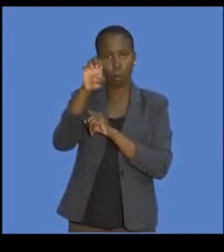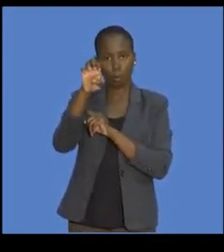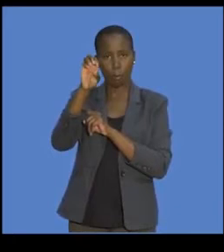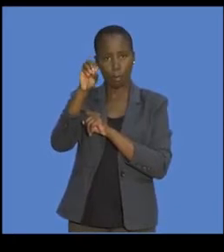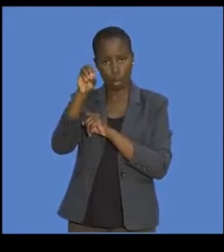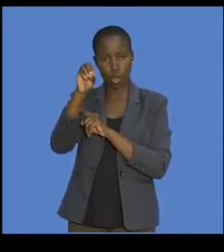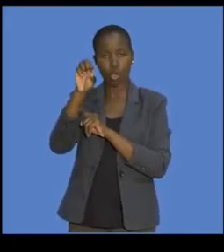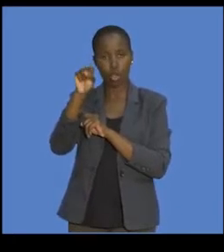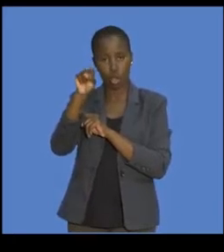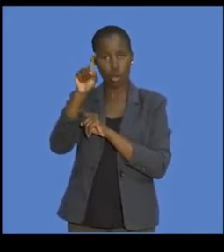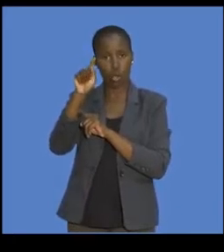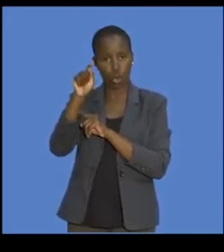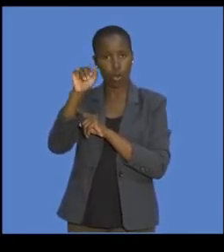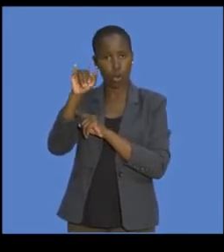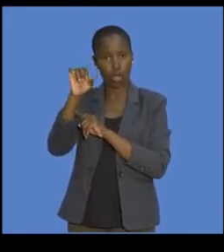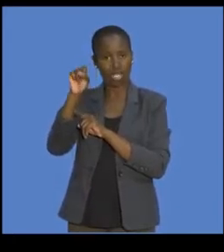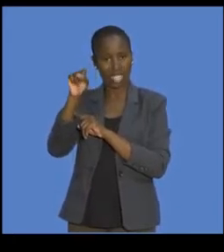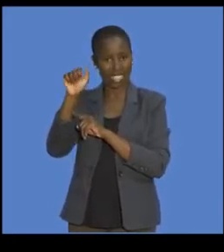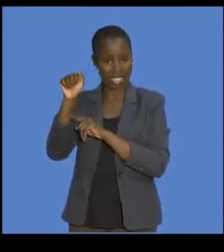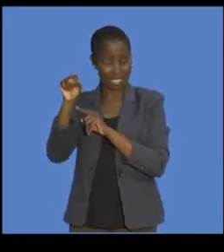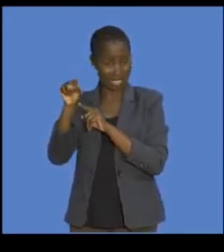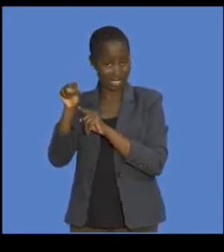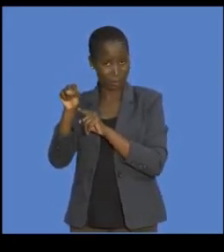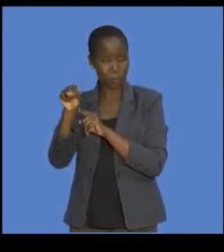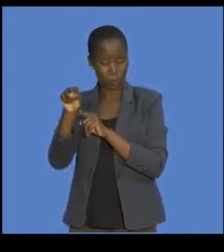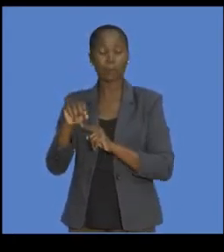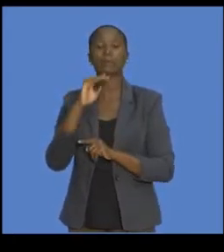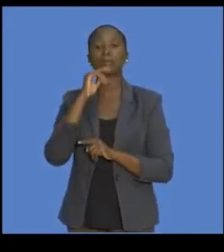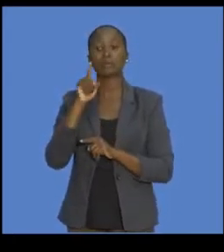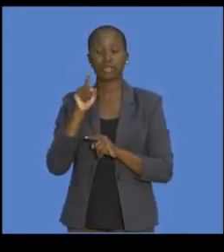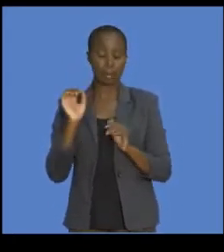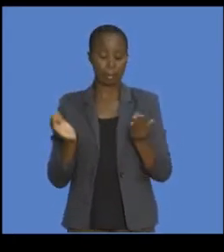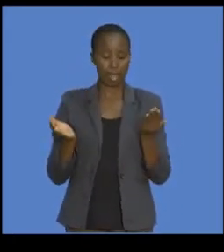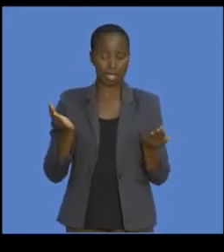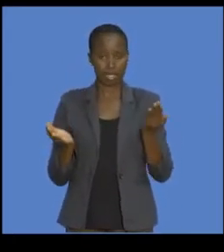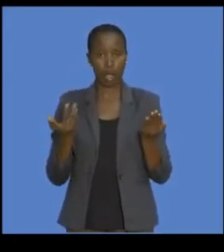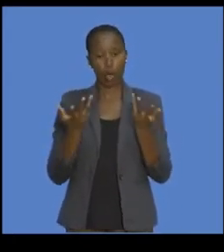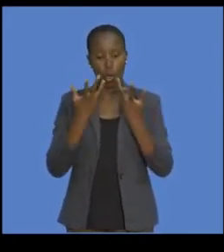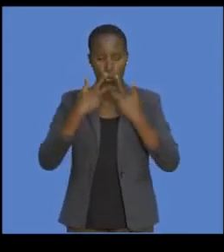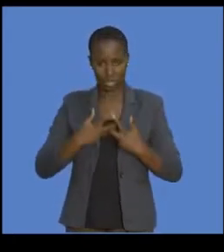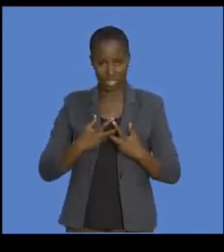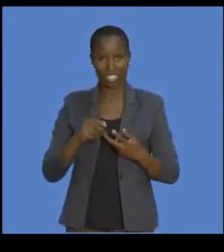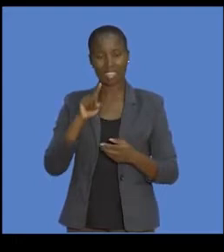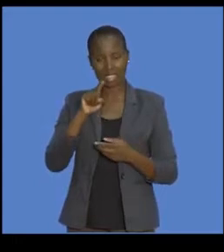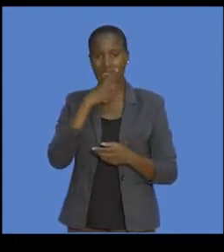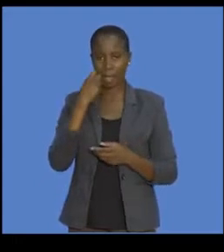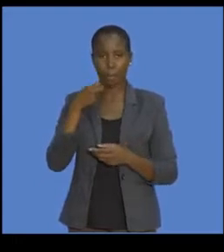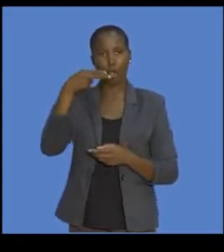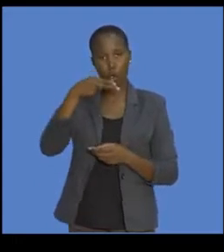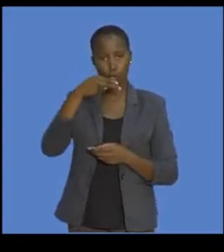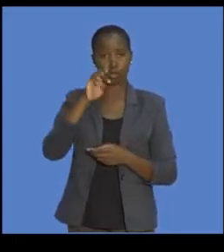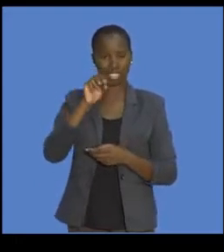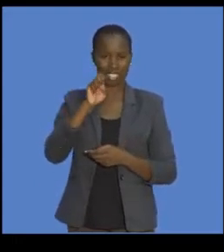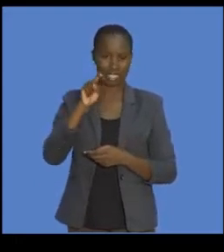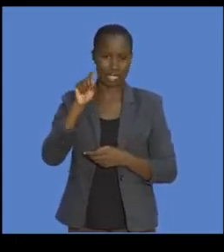So another way to say balance and equilibrium or coordination is homeostasis. So the